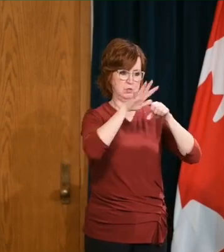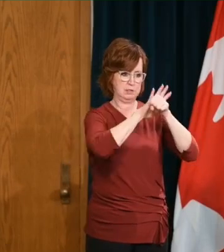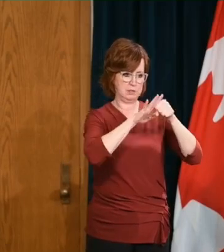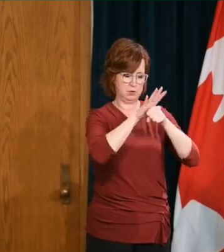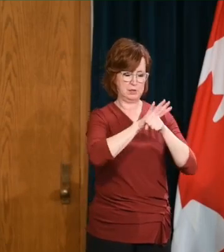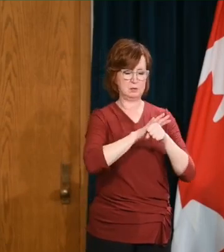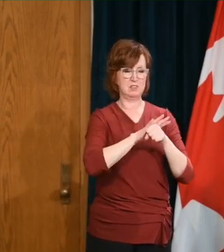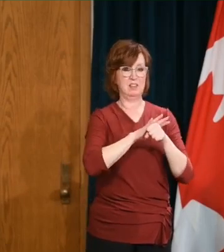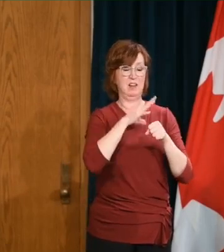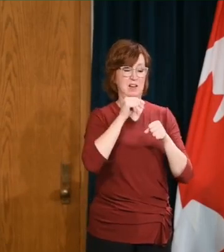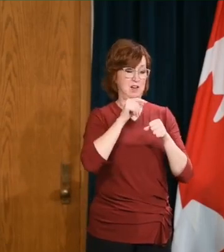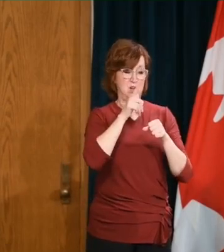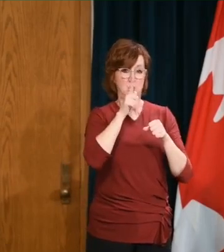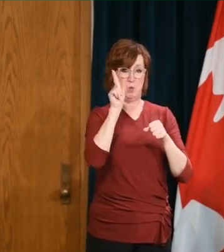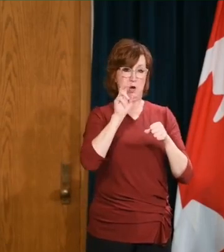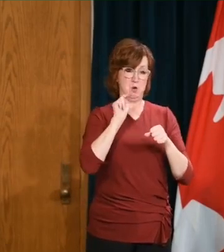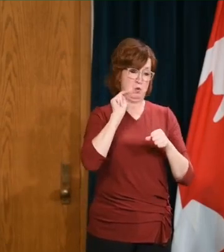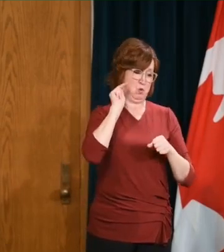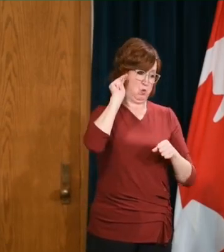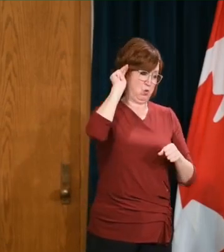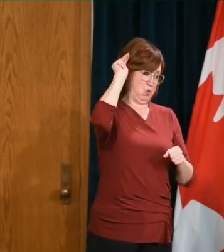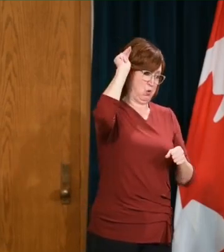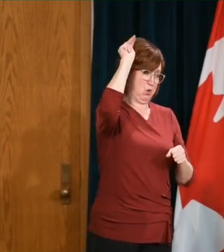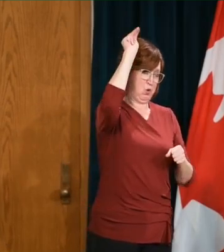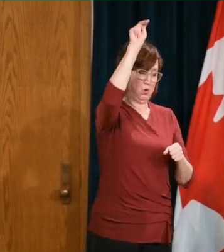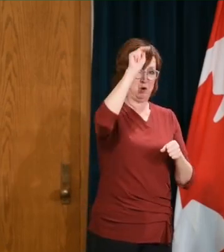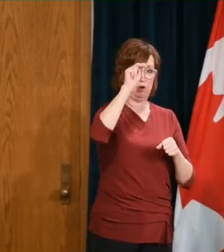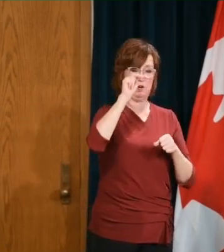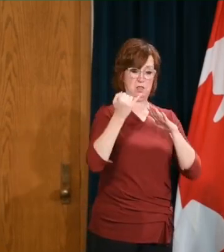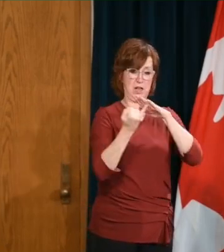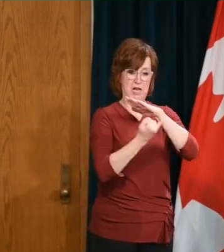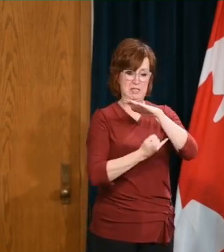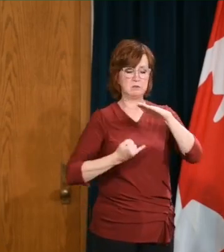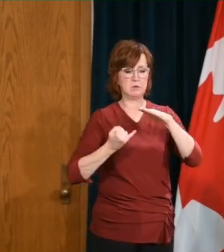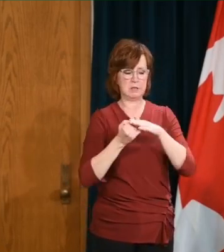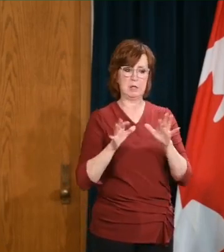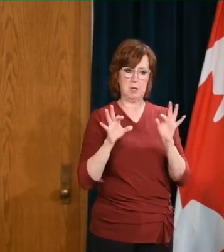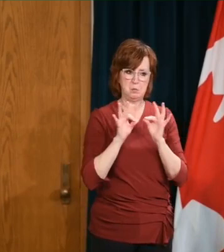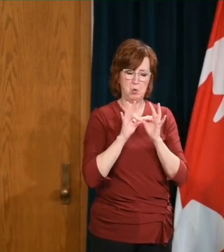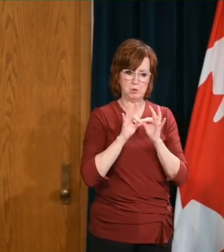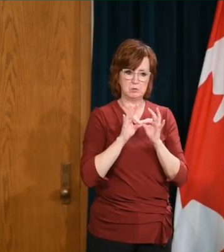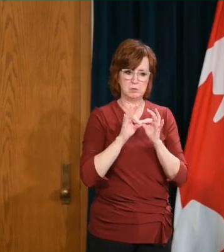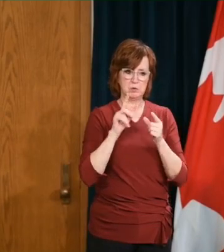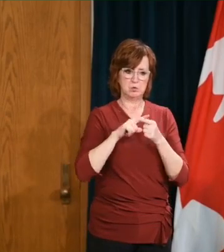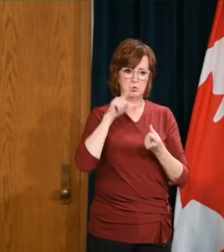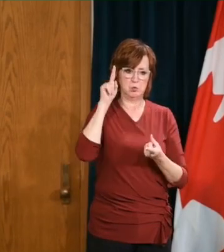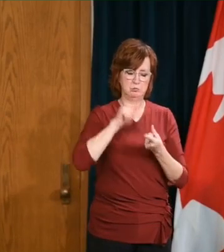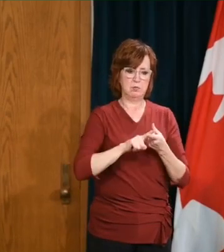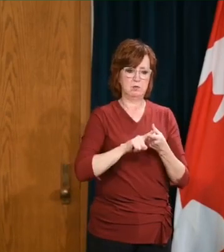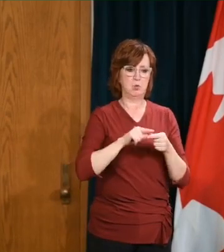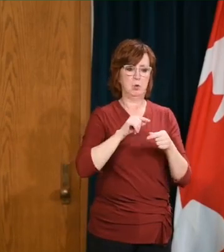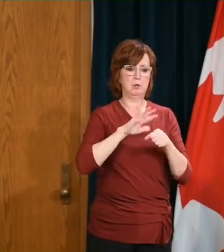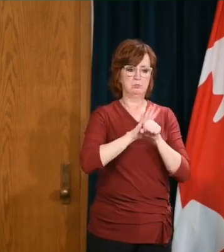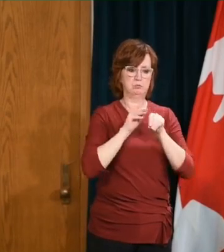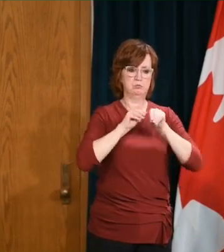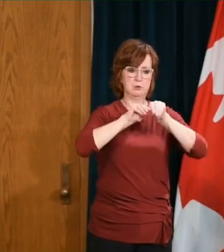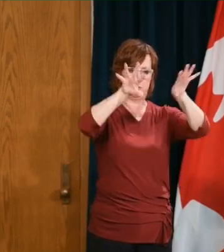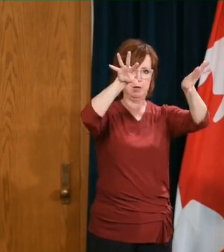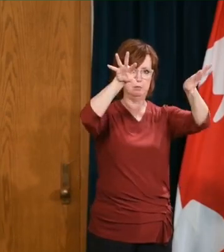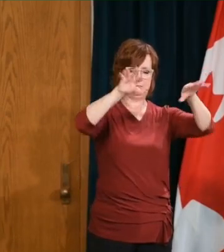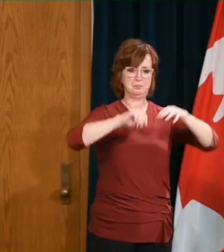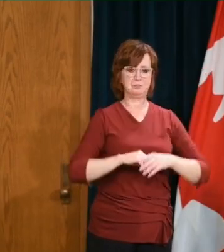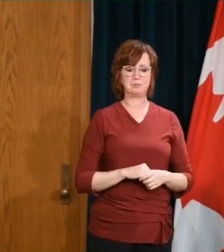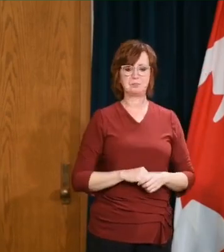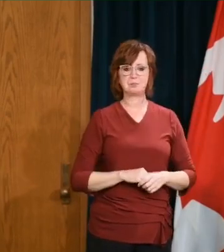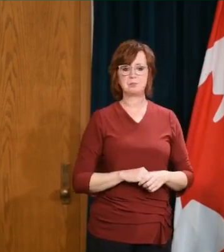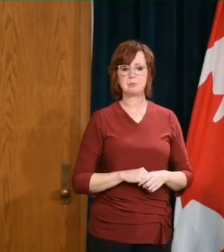northern and remote communities in particular. Had good conversations with respect to what some of the